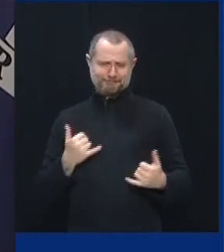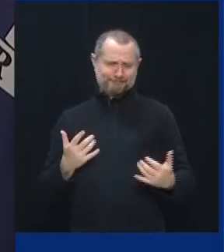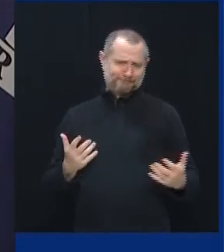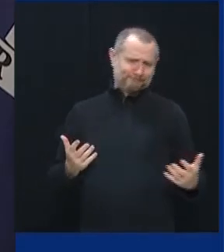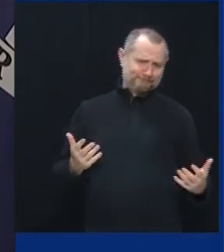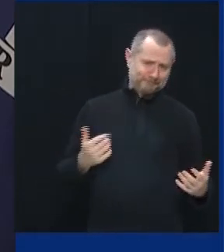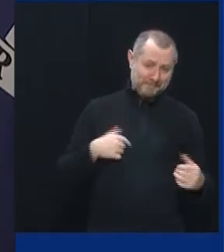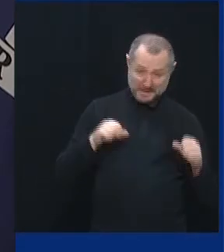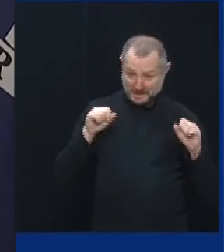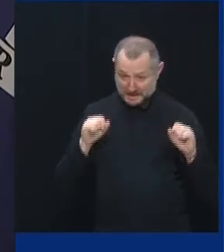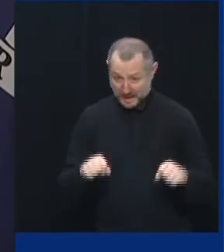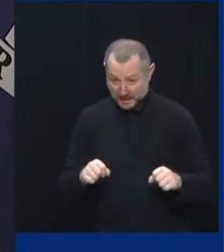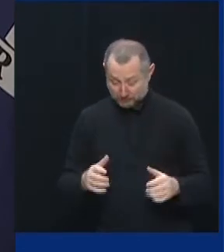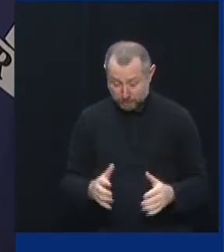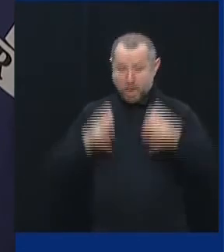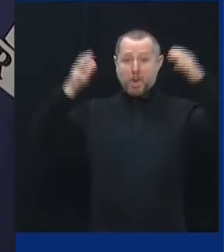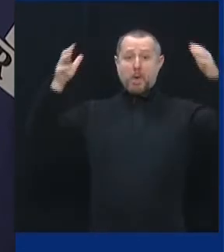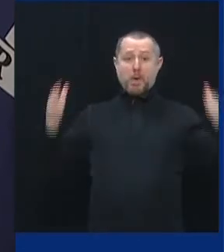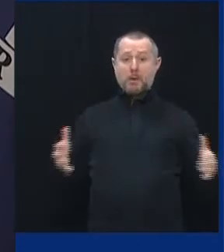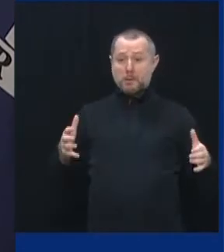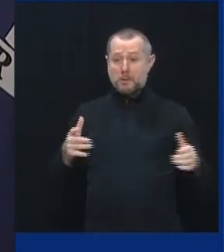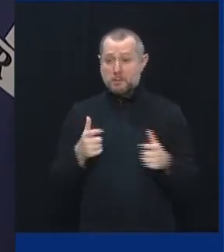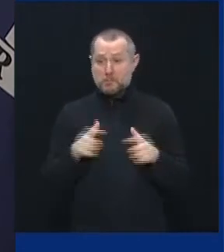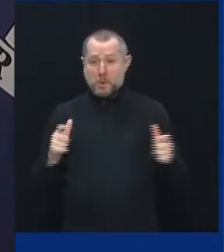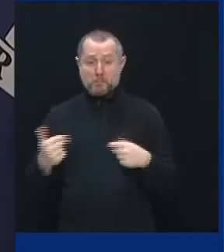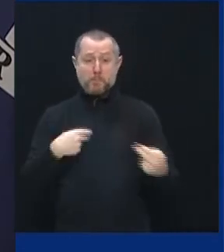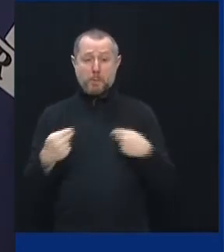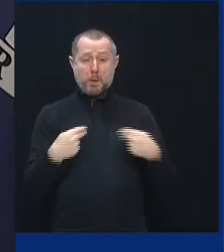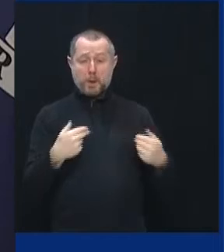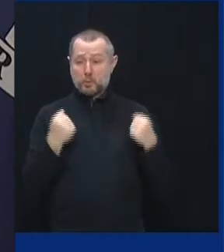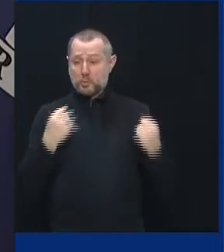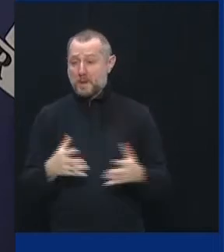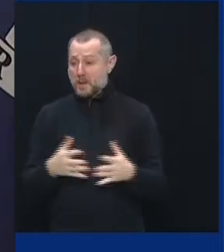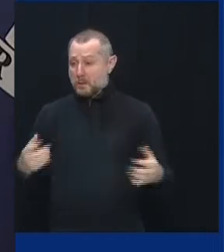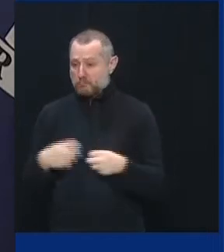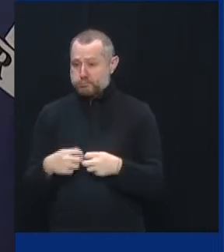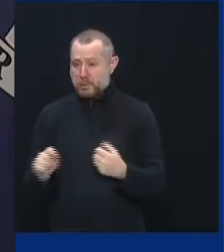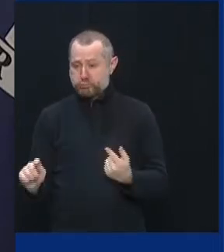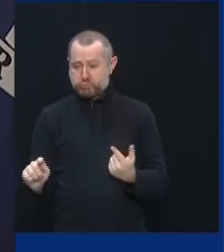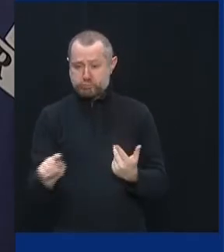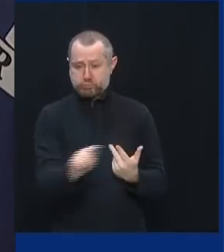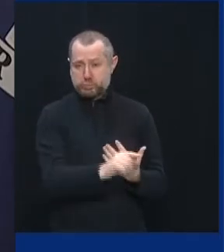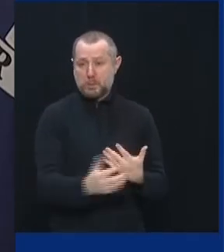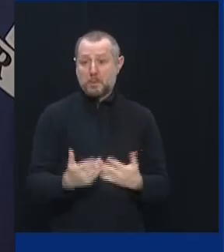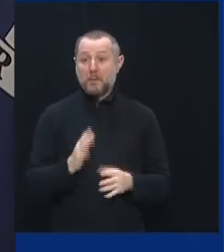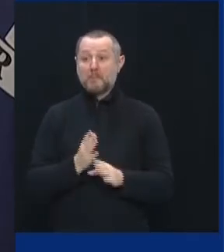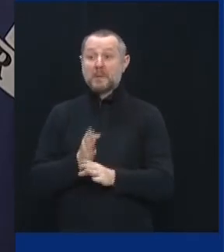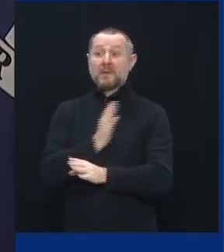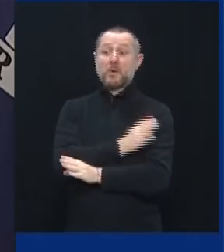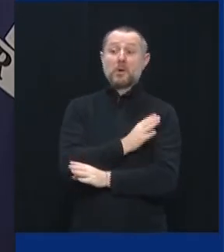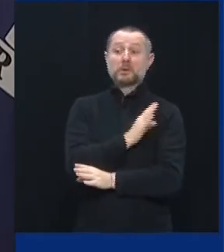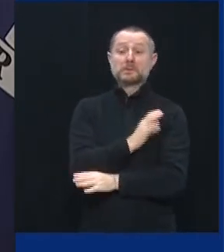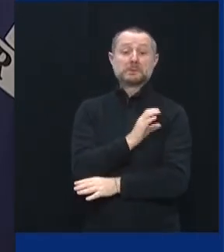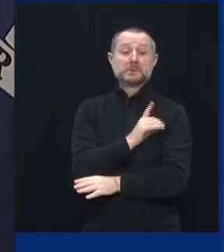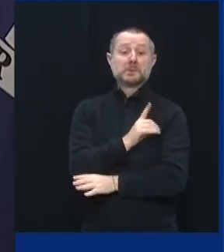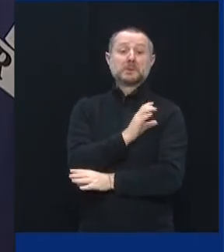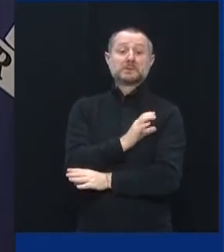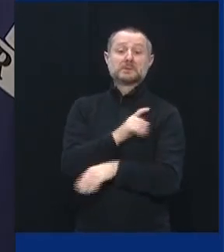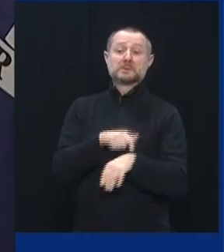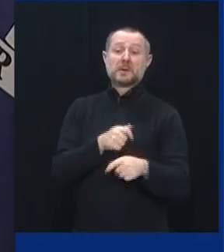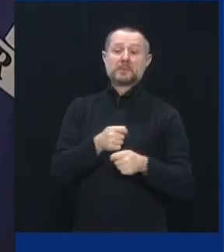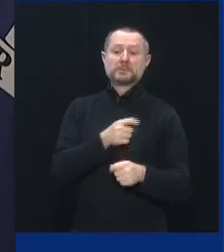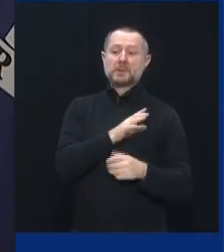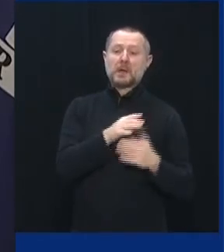very large very quickly. The prior CDC guidance on immune